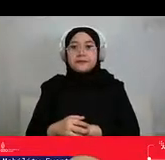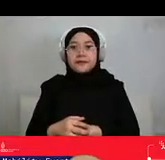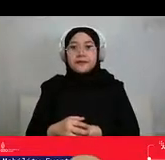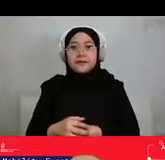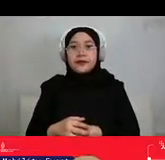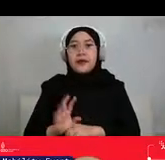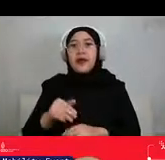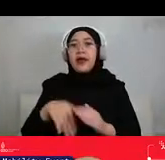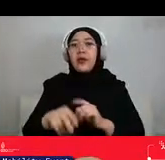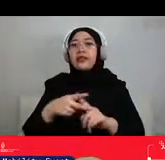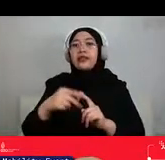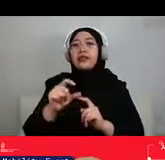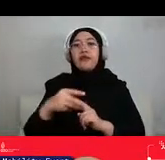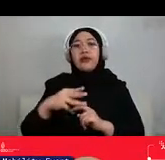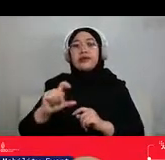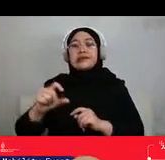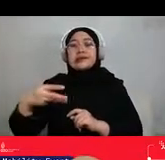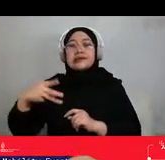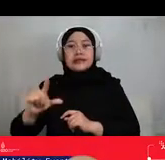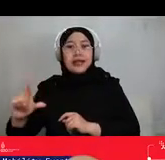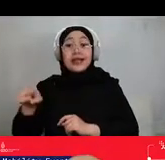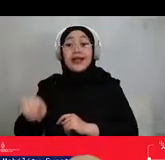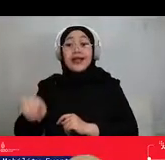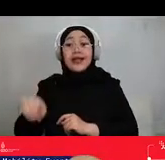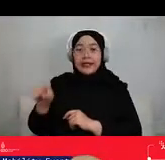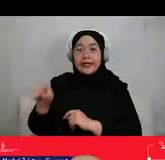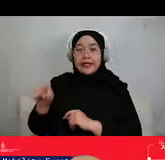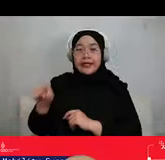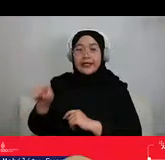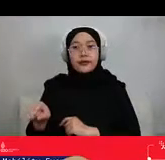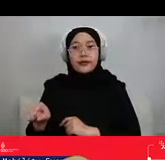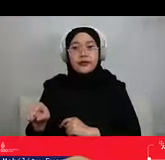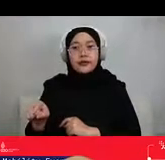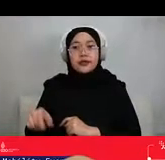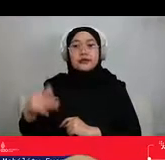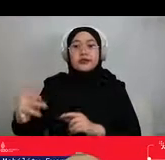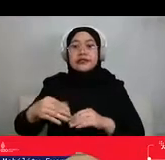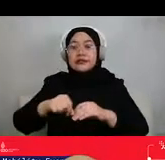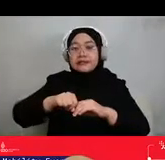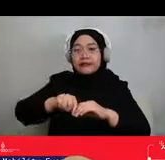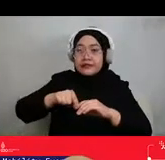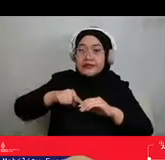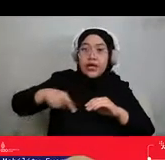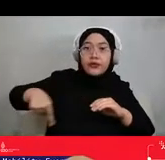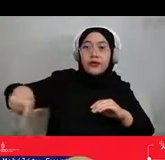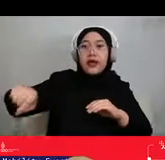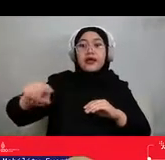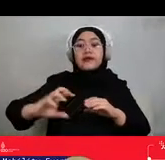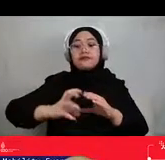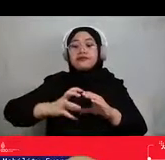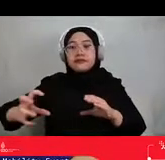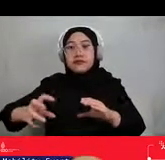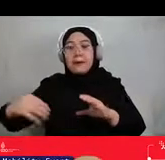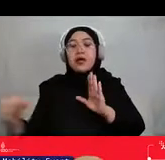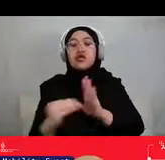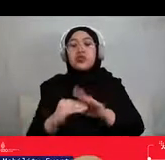This electricity is provided to the traction motor through a battery or a supercapacitor, again,